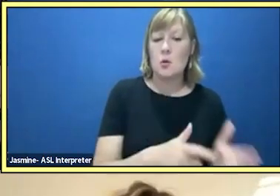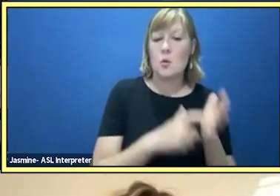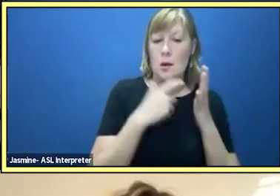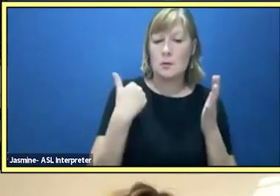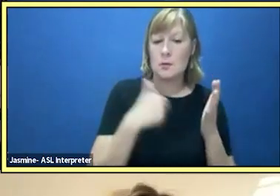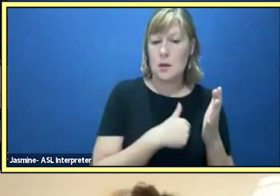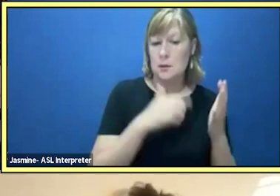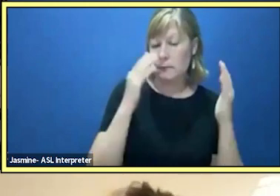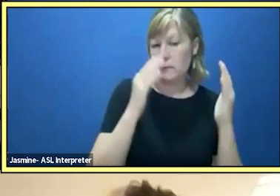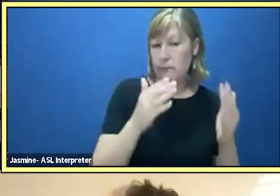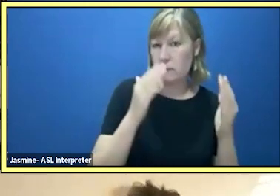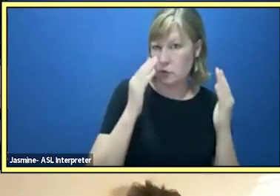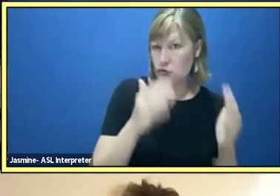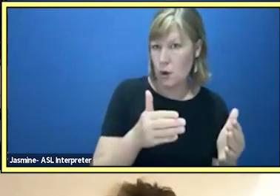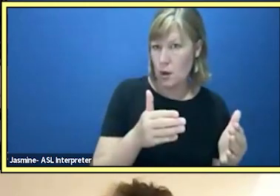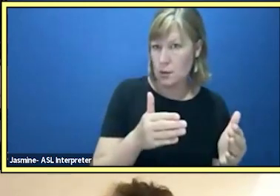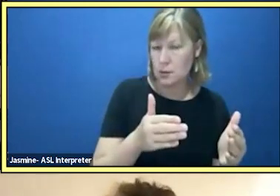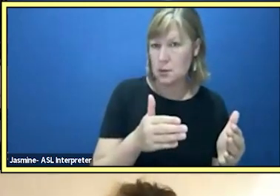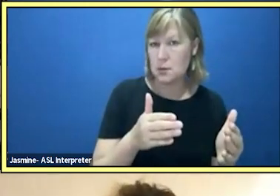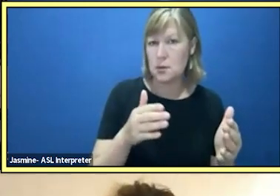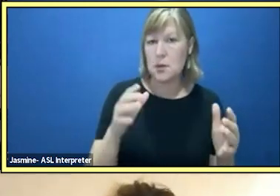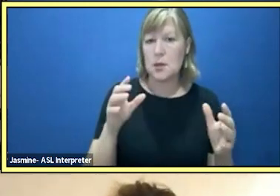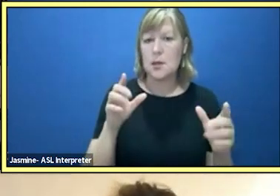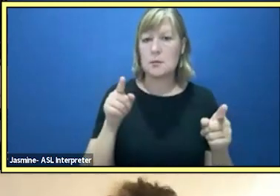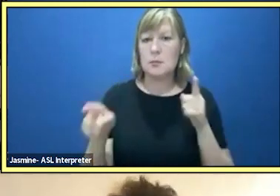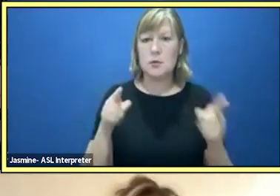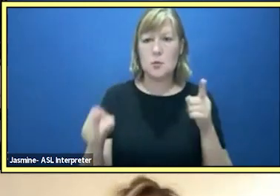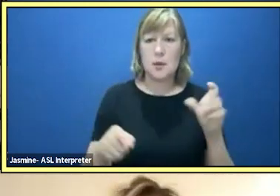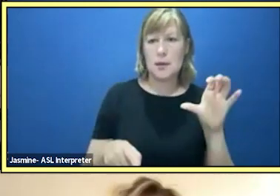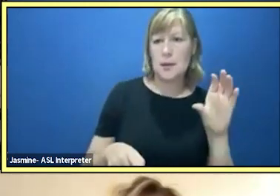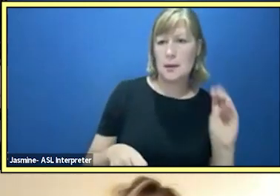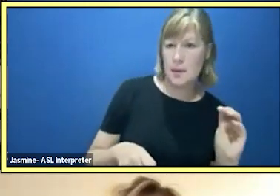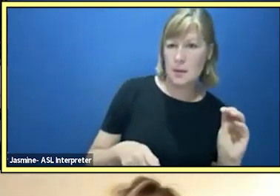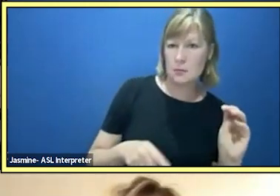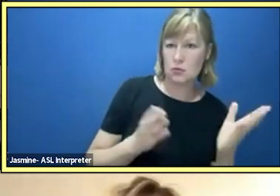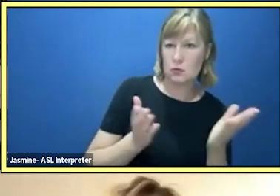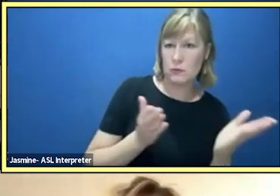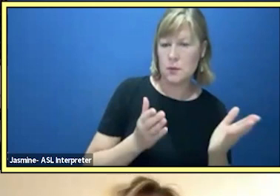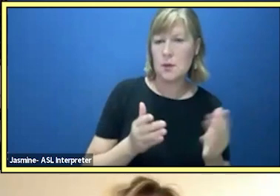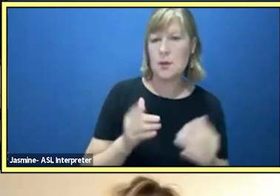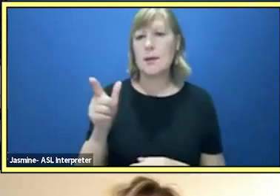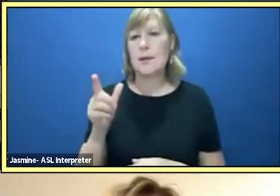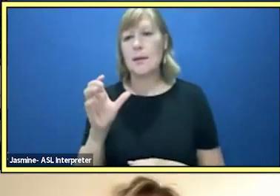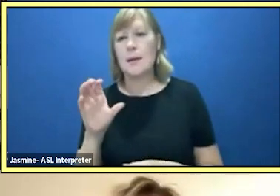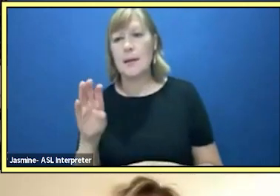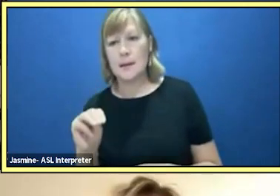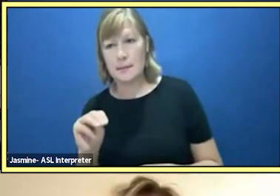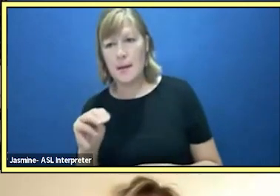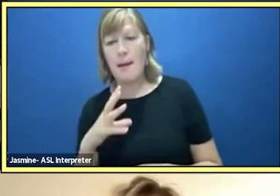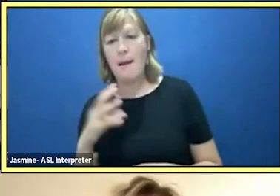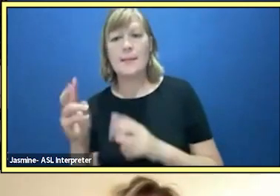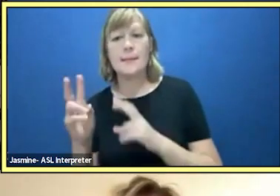is between case management and services and case management and